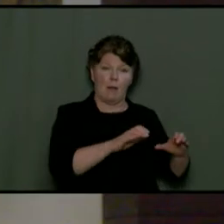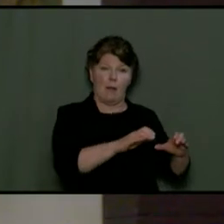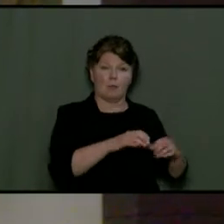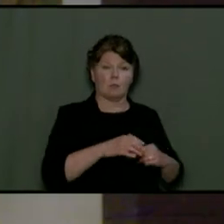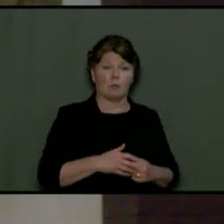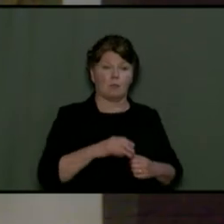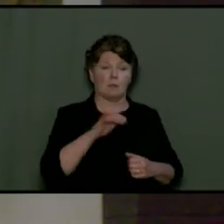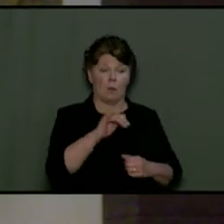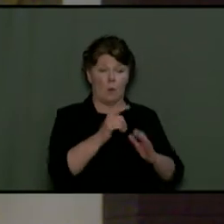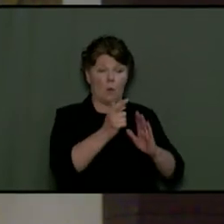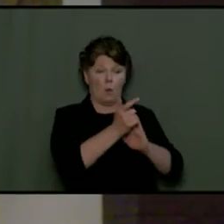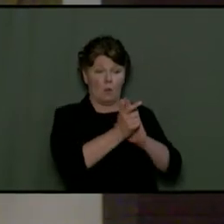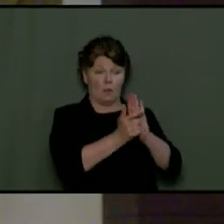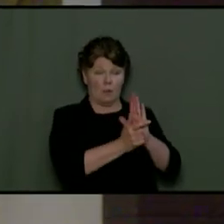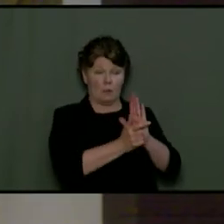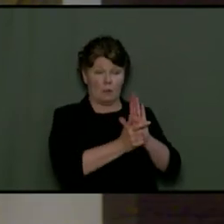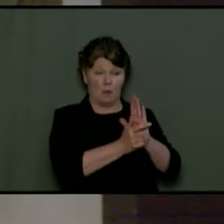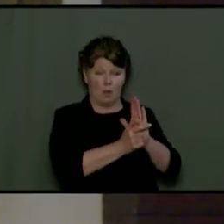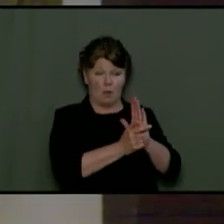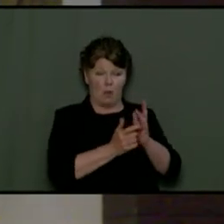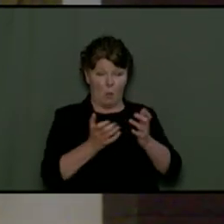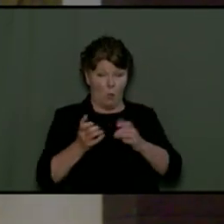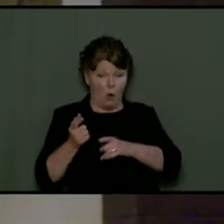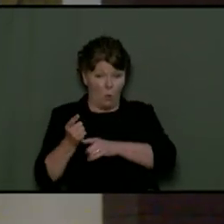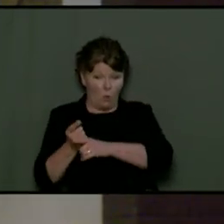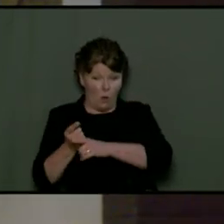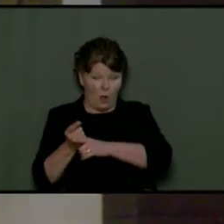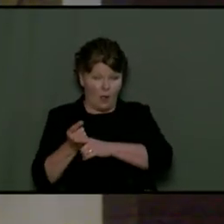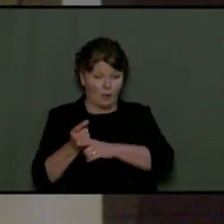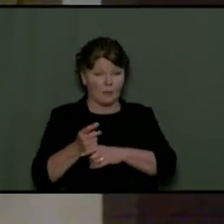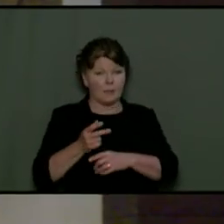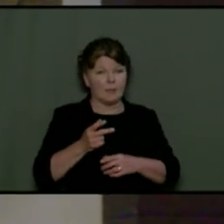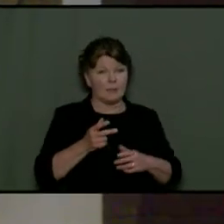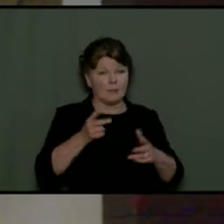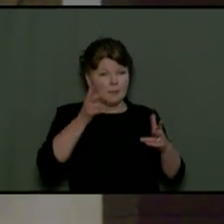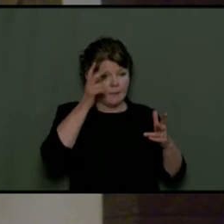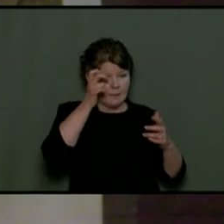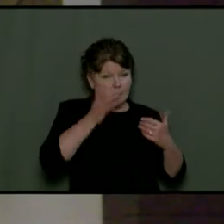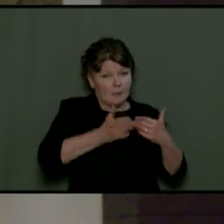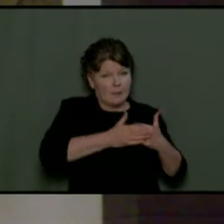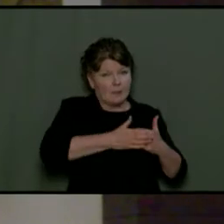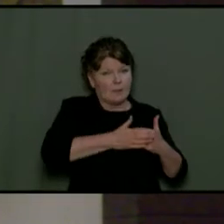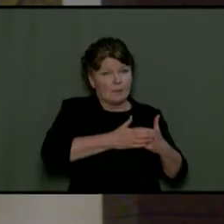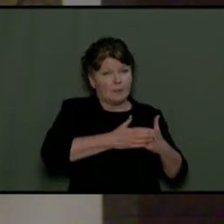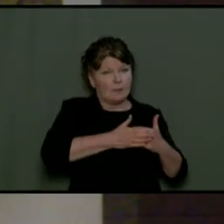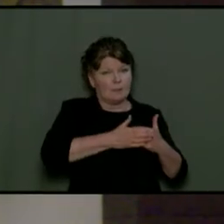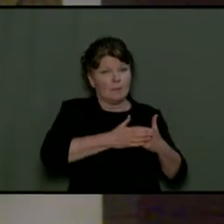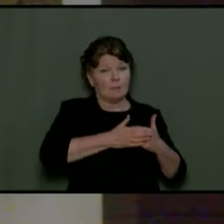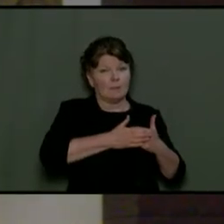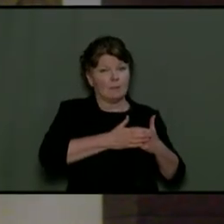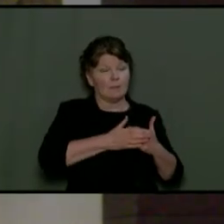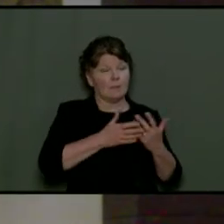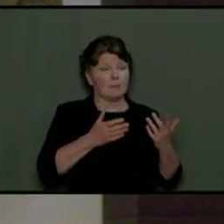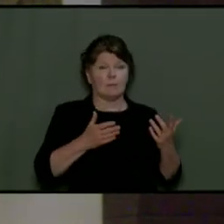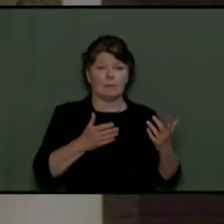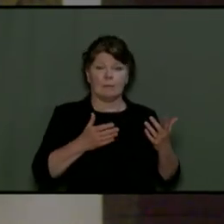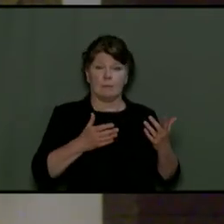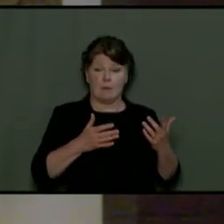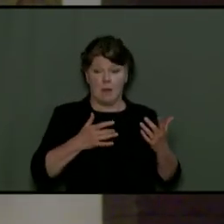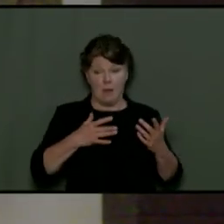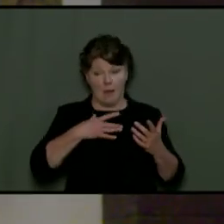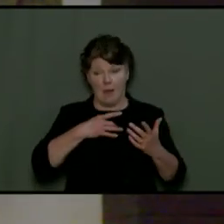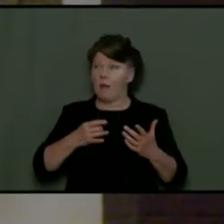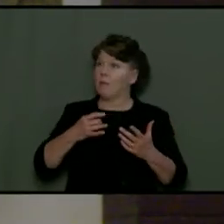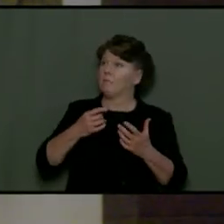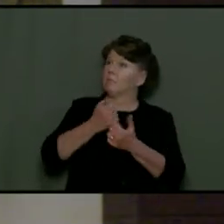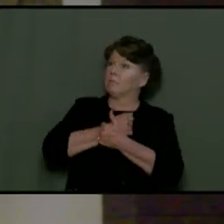that when I want to do right, evil lies close at hand. For I delight in the law of